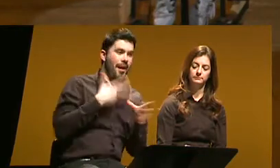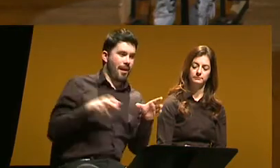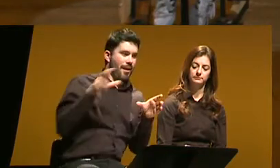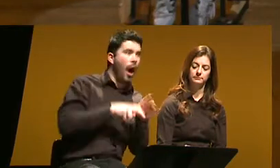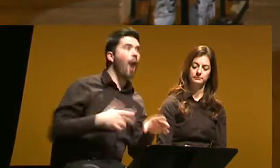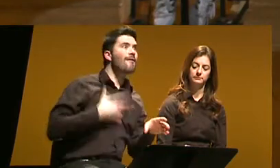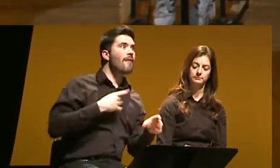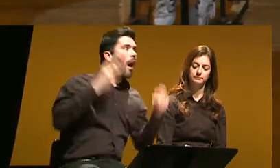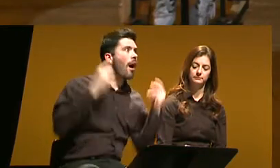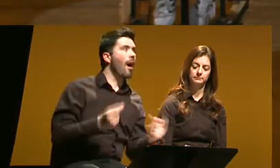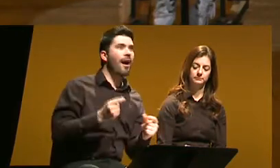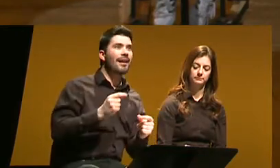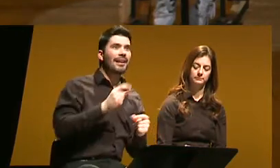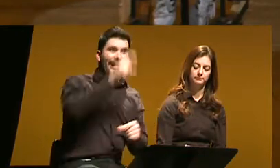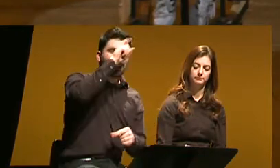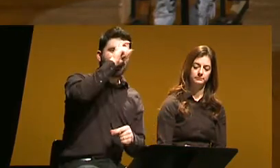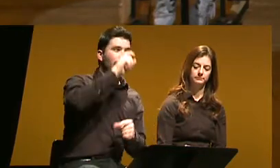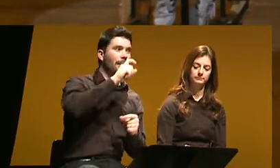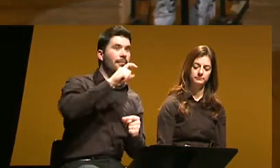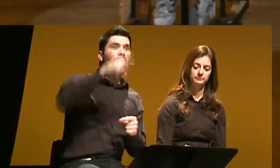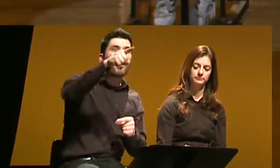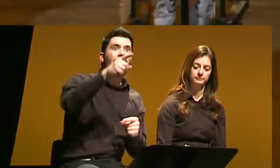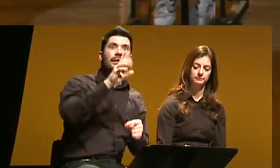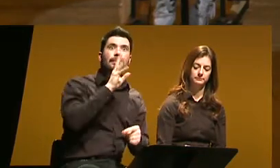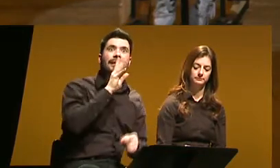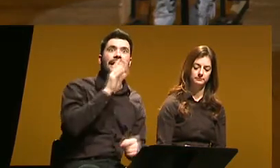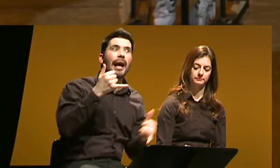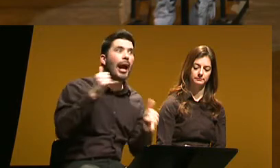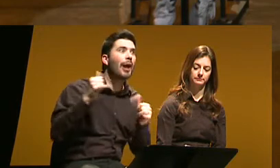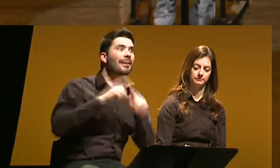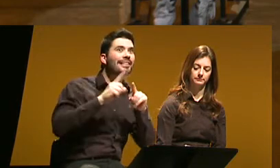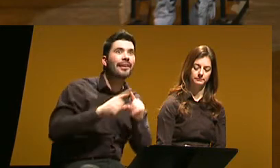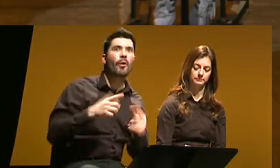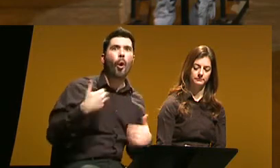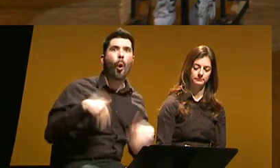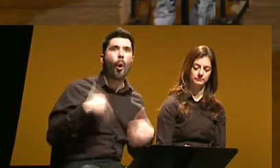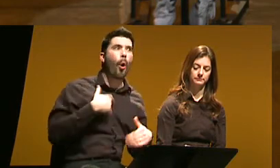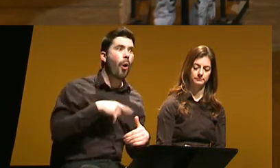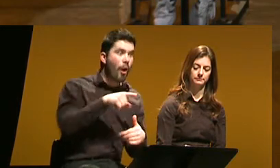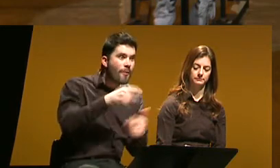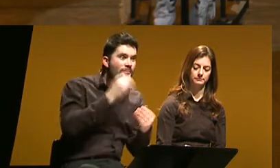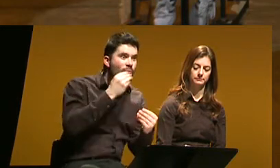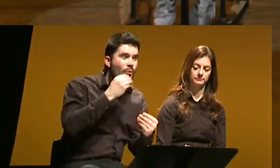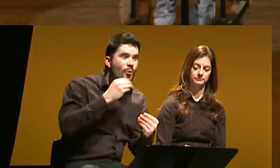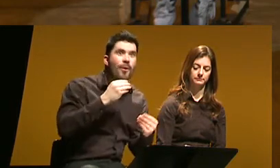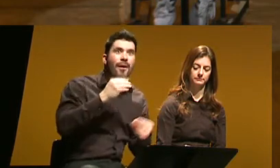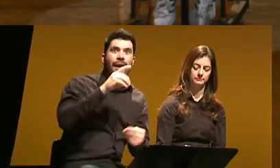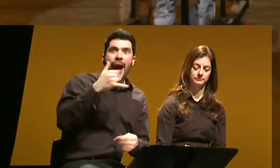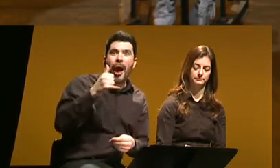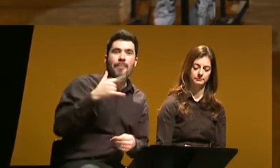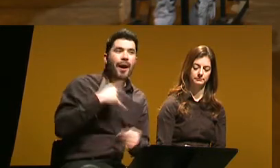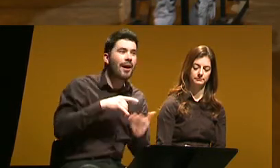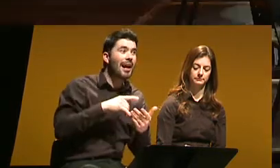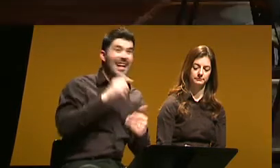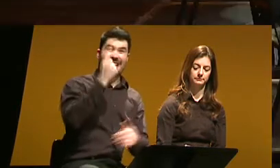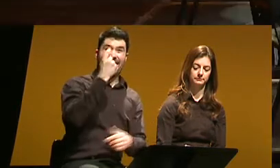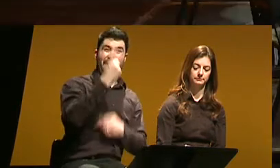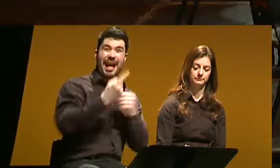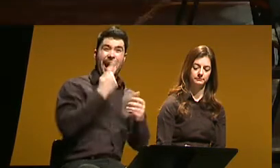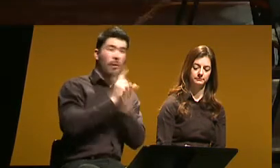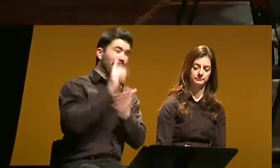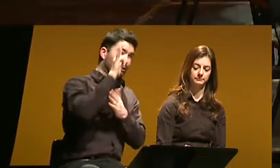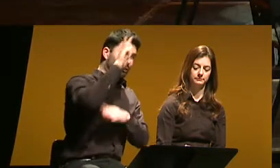Egypt. The flight attendants speak Arabic. They serve Arabic food. I'm so excited. Then, 11 hours later...